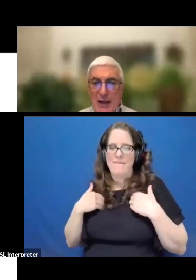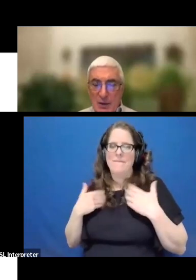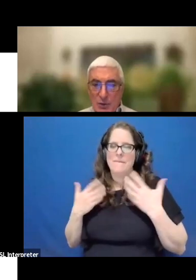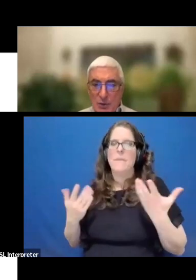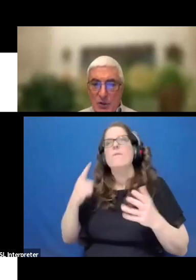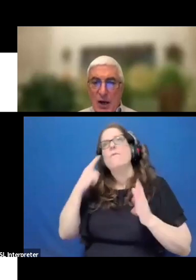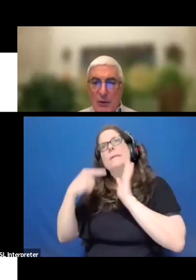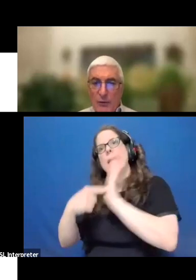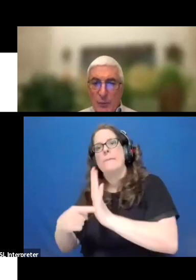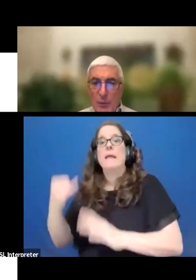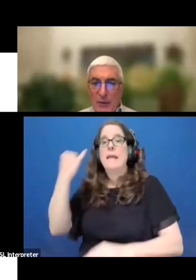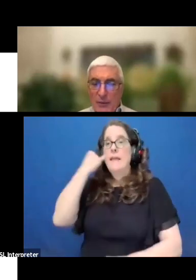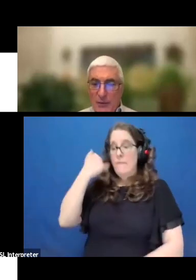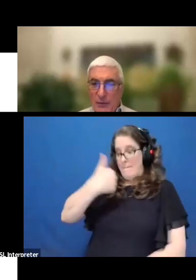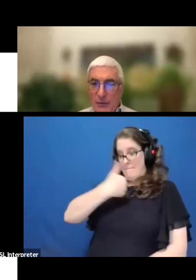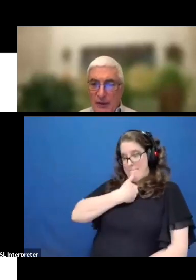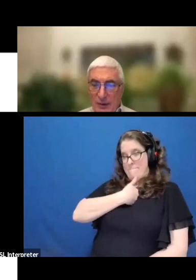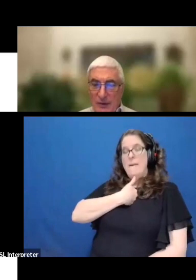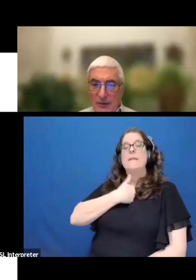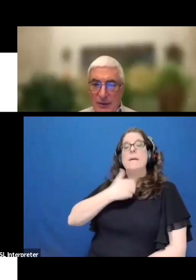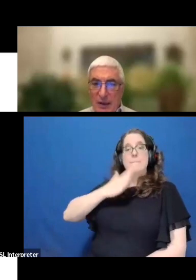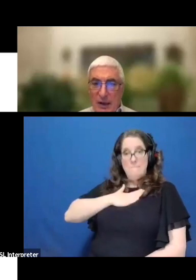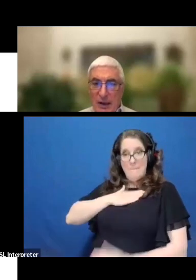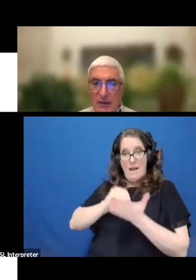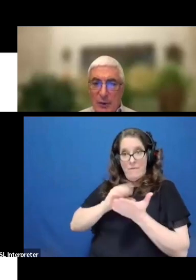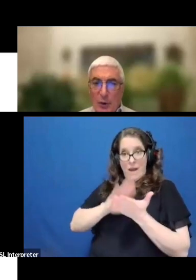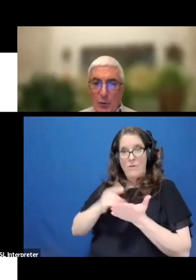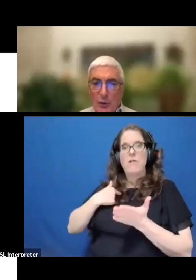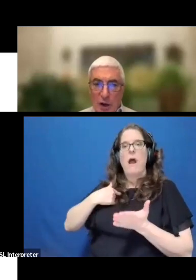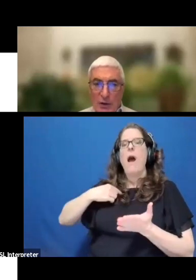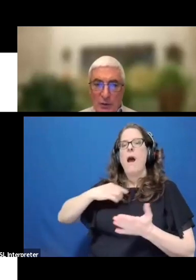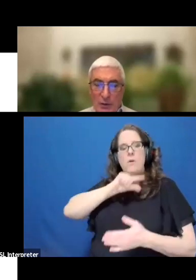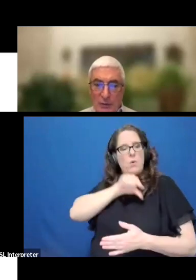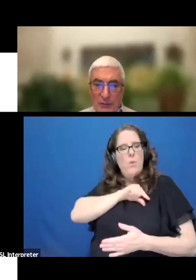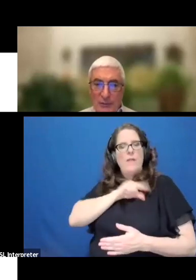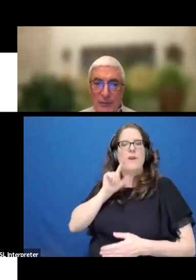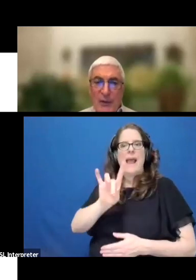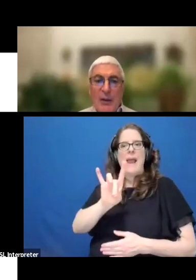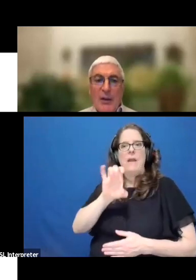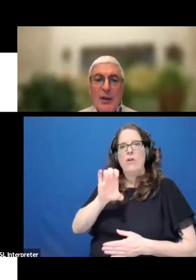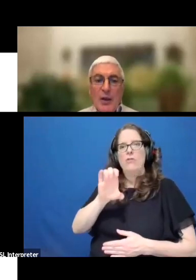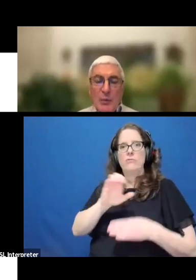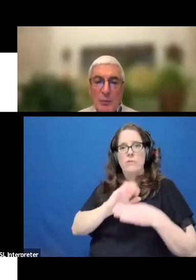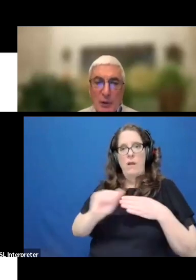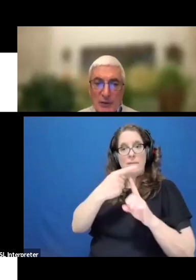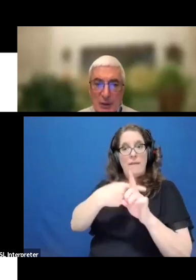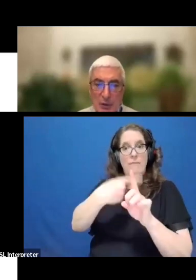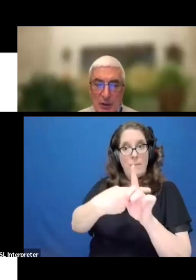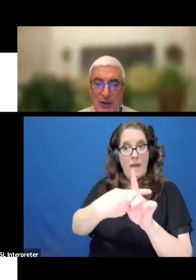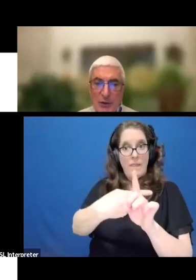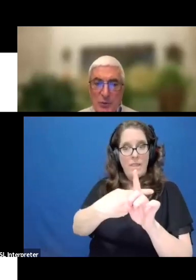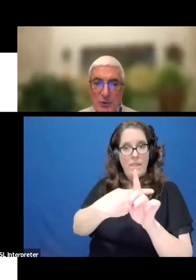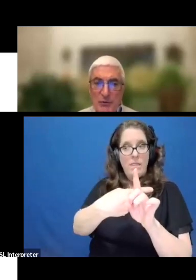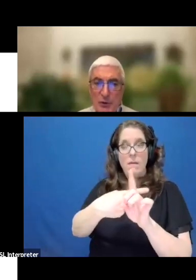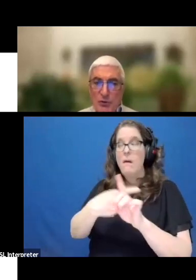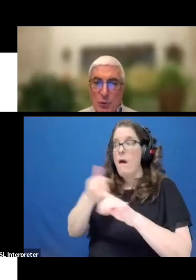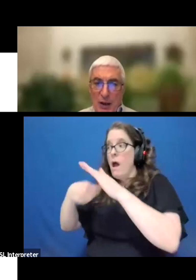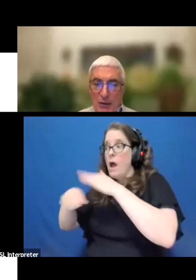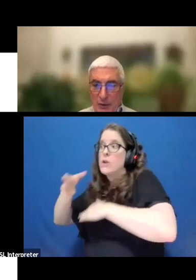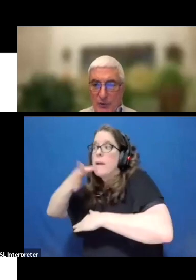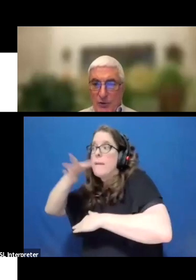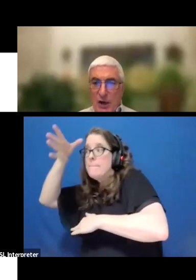for $800 a month of SSDI on their own record, but they'd be eligible